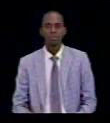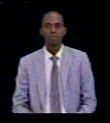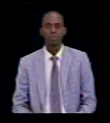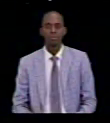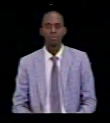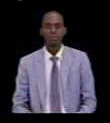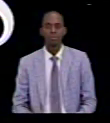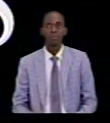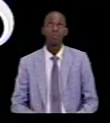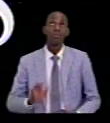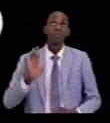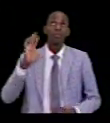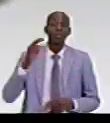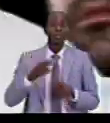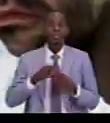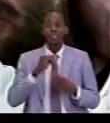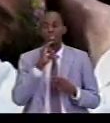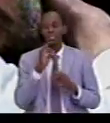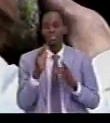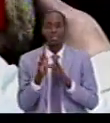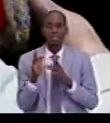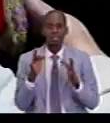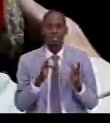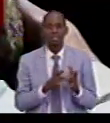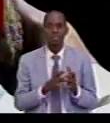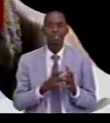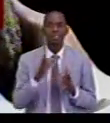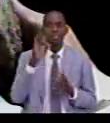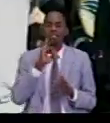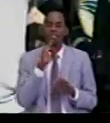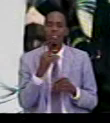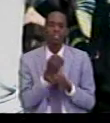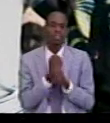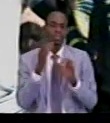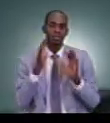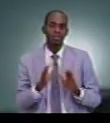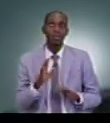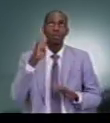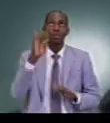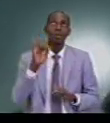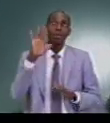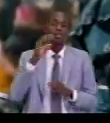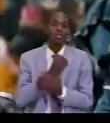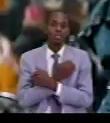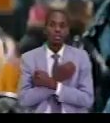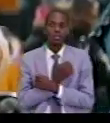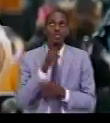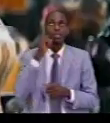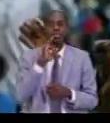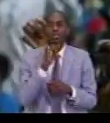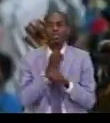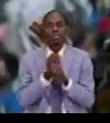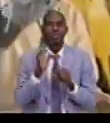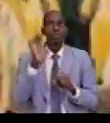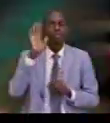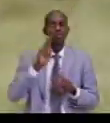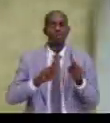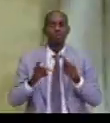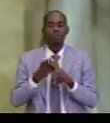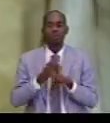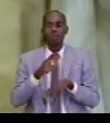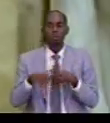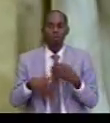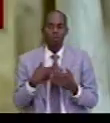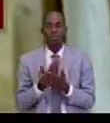His name is Jesus. He is the Savior. By His love, He is saving people from all walks of life.